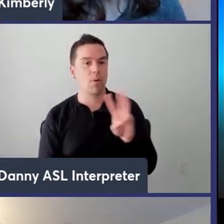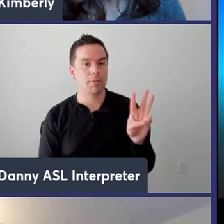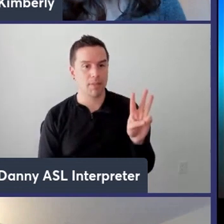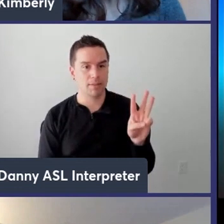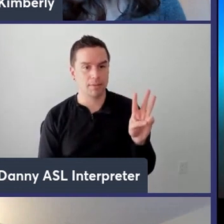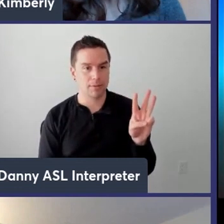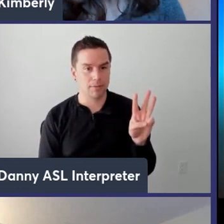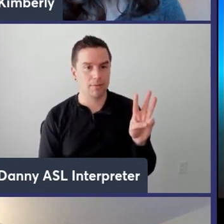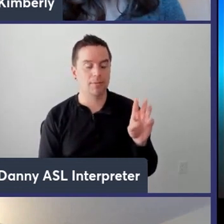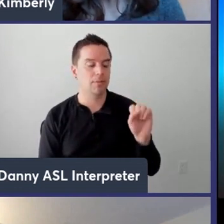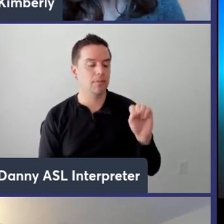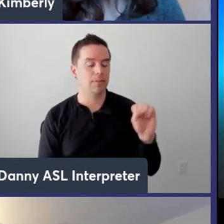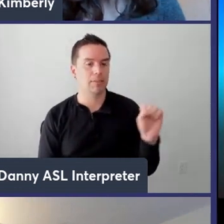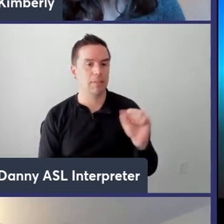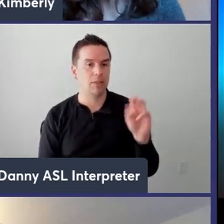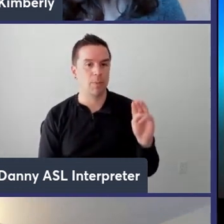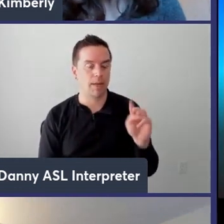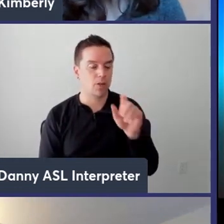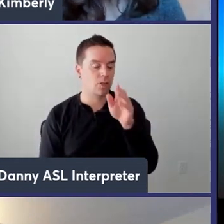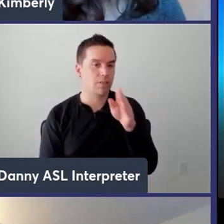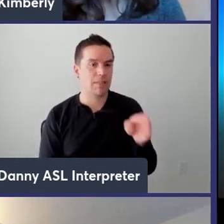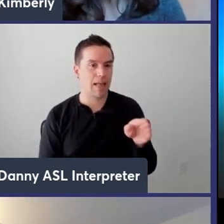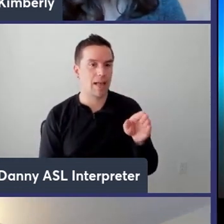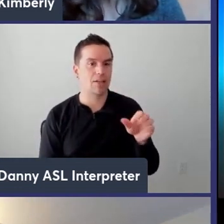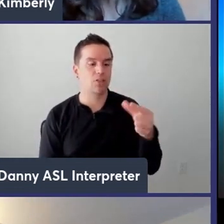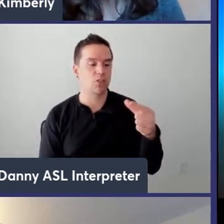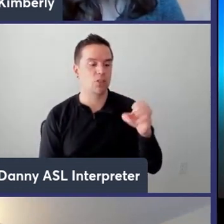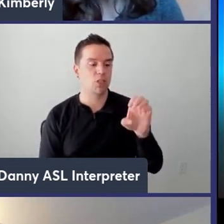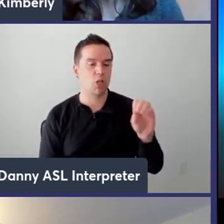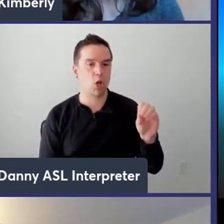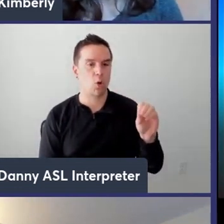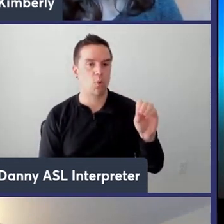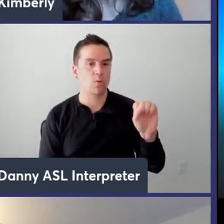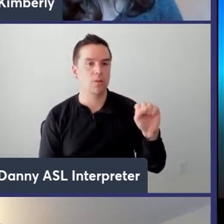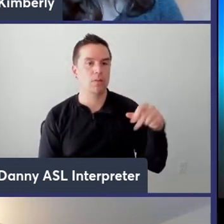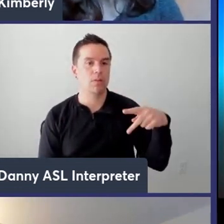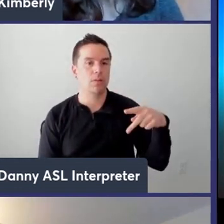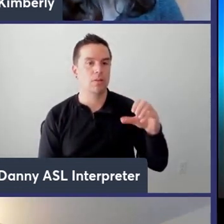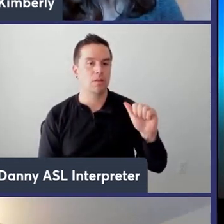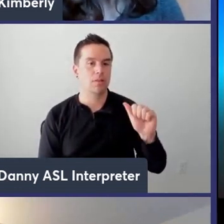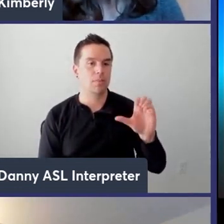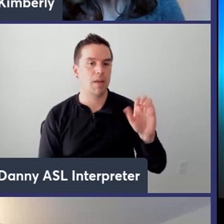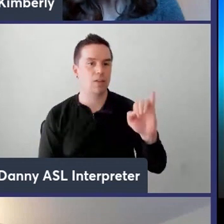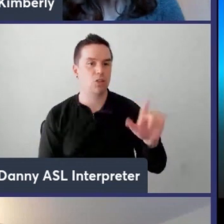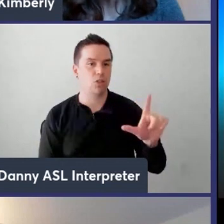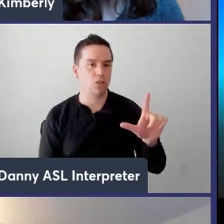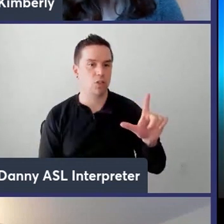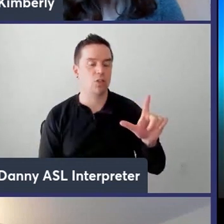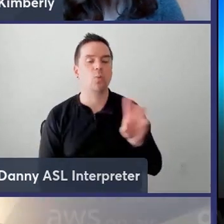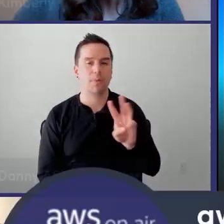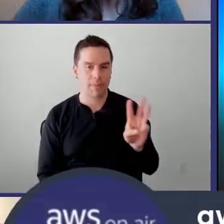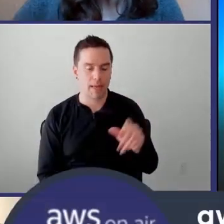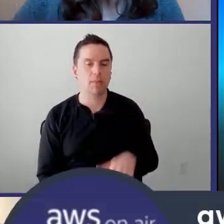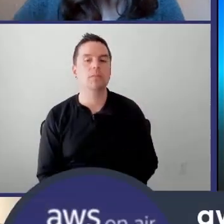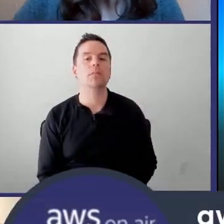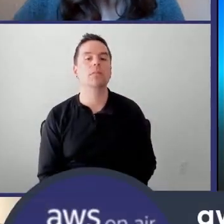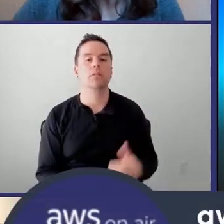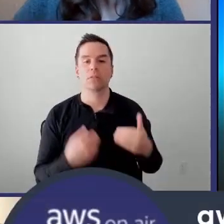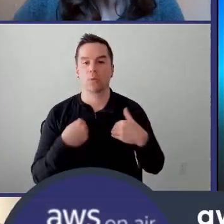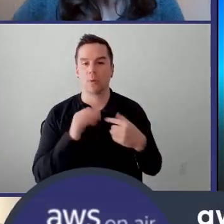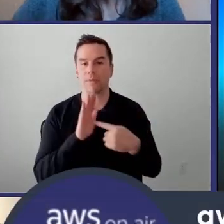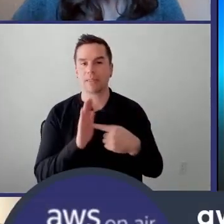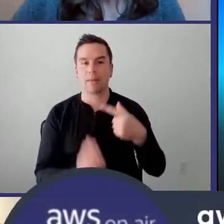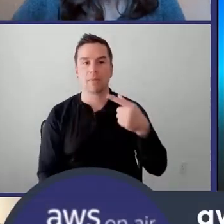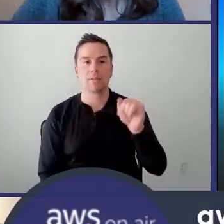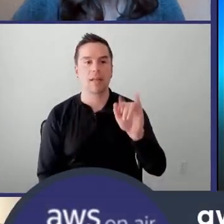the SageMaker / Geospatial webpage. We have examples on GitHub. We also have 2 pre-built solutions ready to